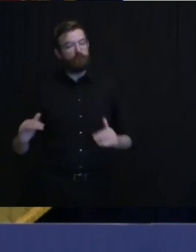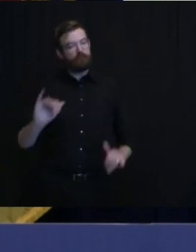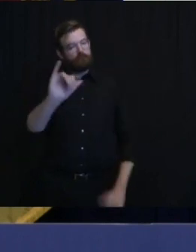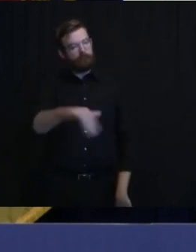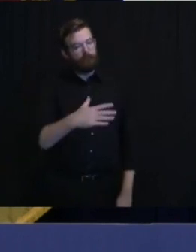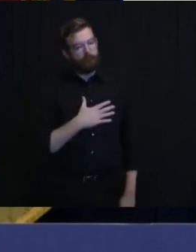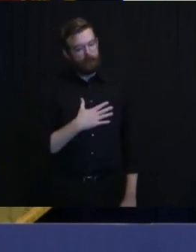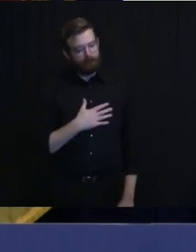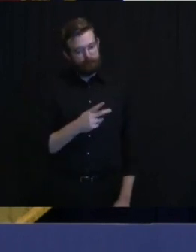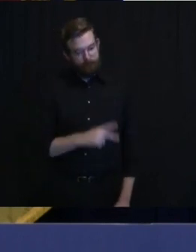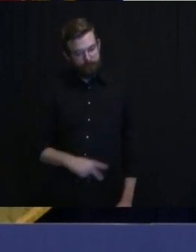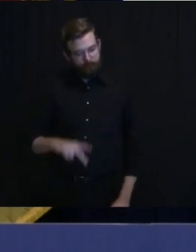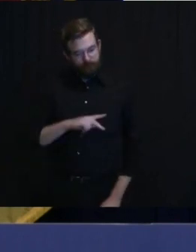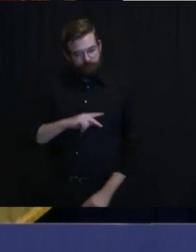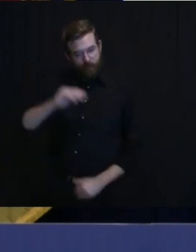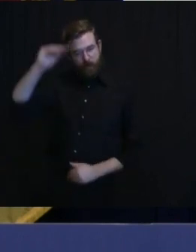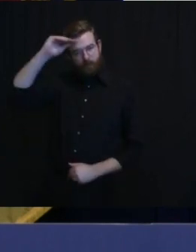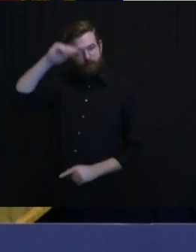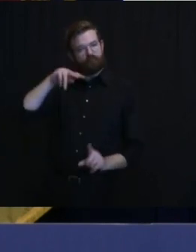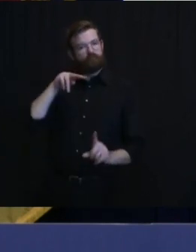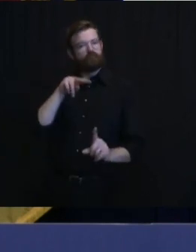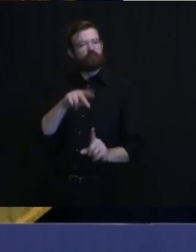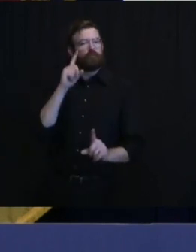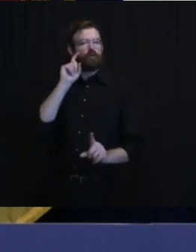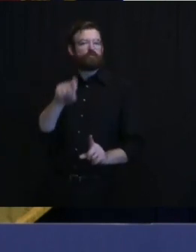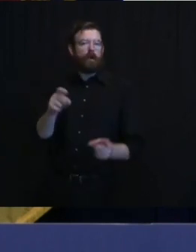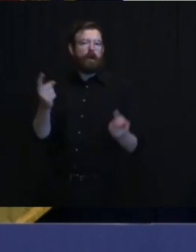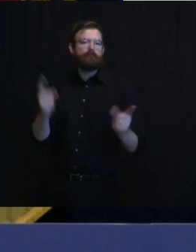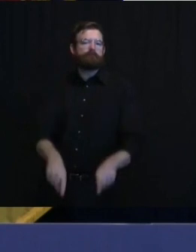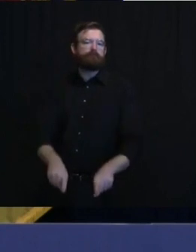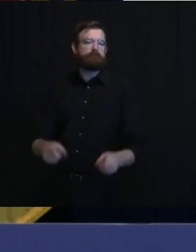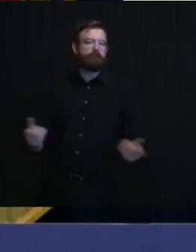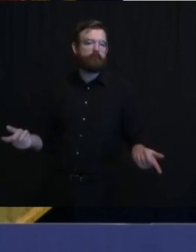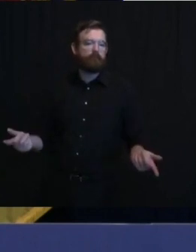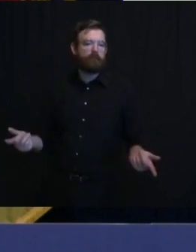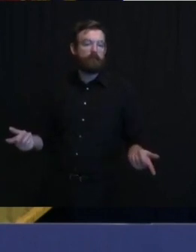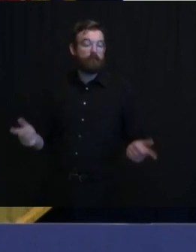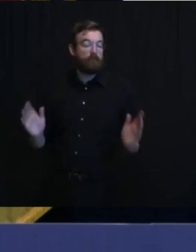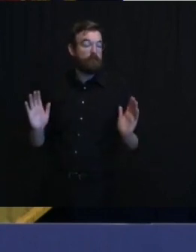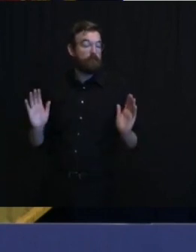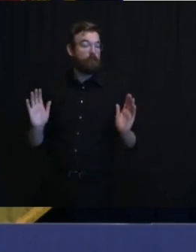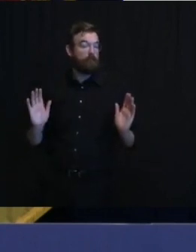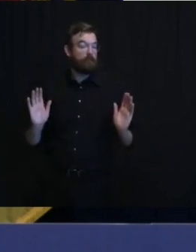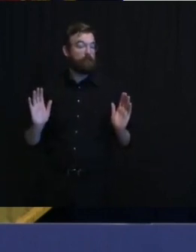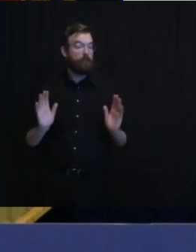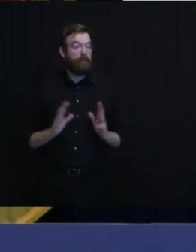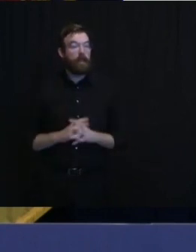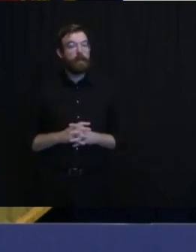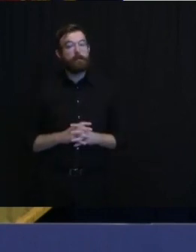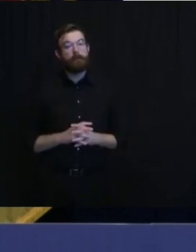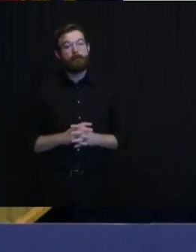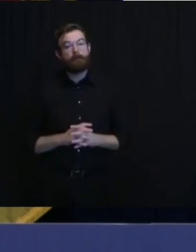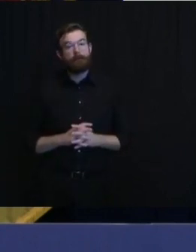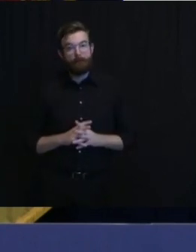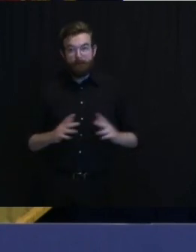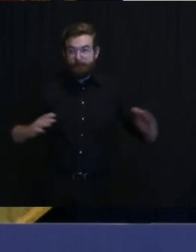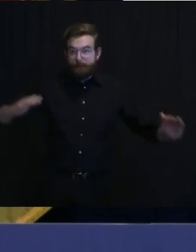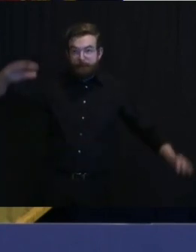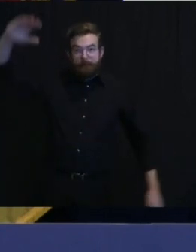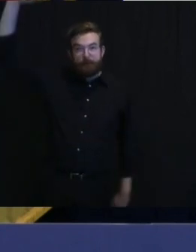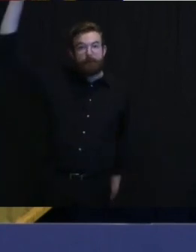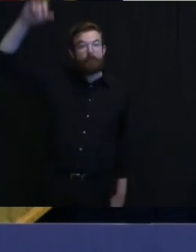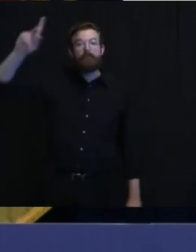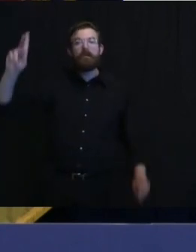we have these gaping inequities, and I mean including from this explicitly in the case of from the stain of racism that is still with